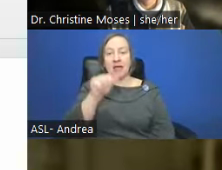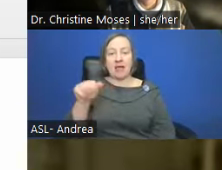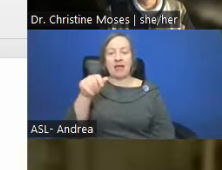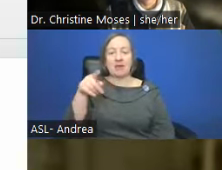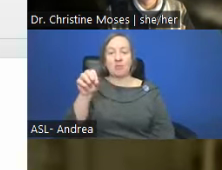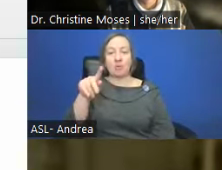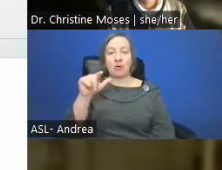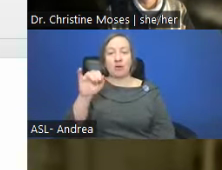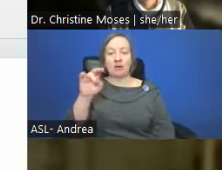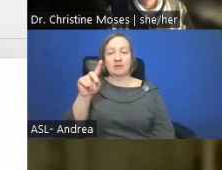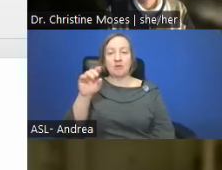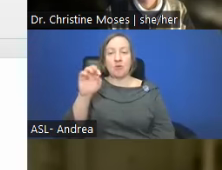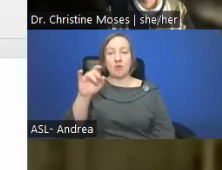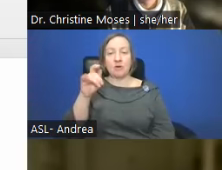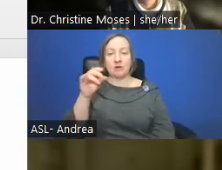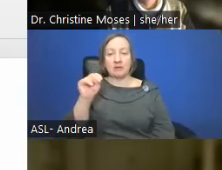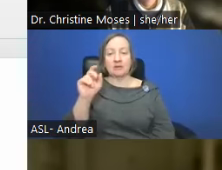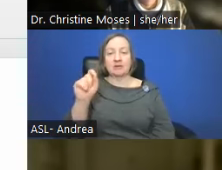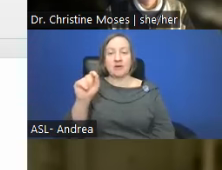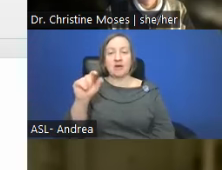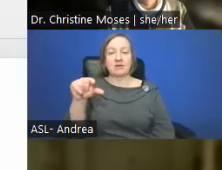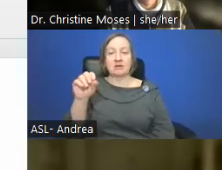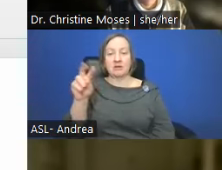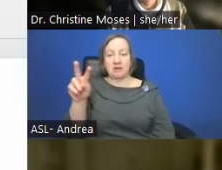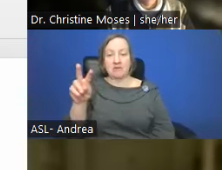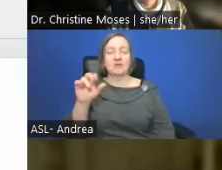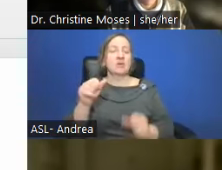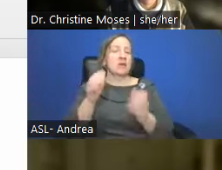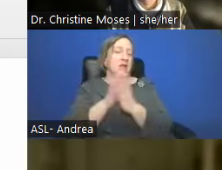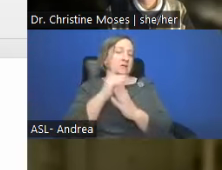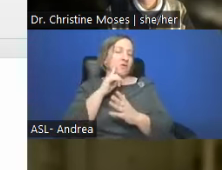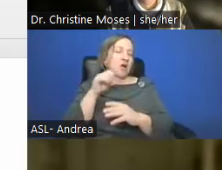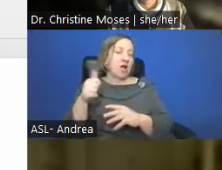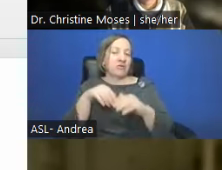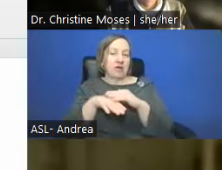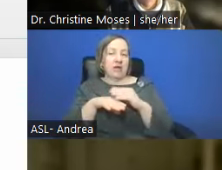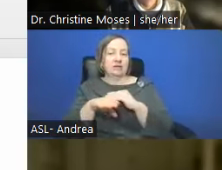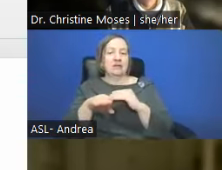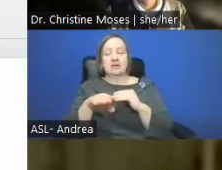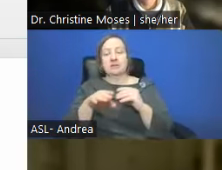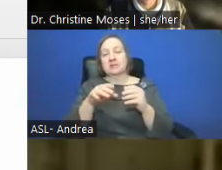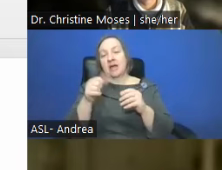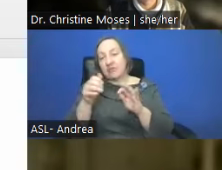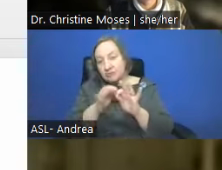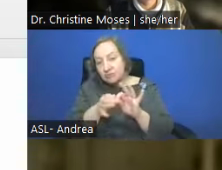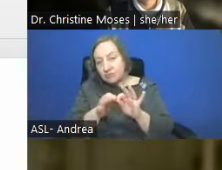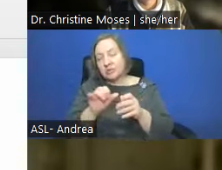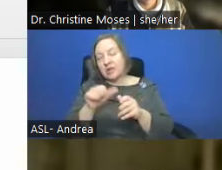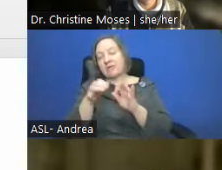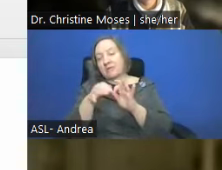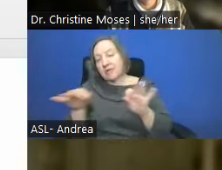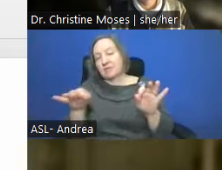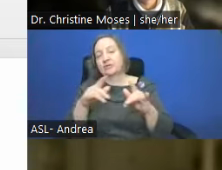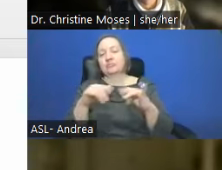policeaccountability@portlandoregon.gov to ask for other access assistance, including interpretation into other